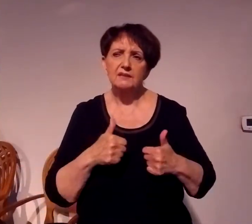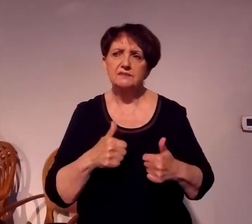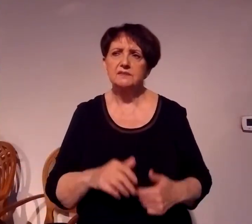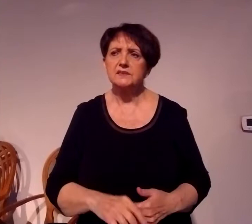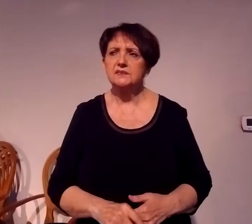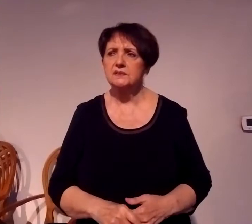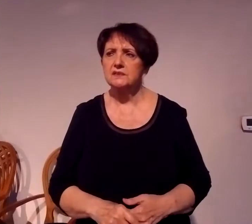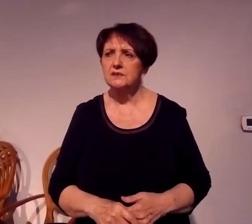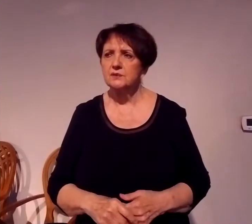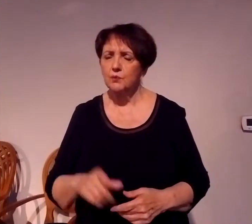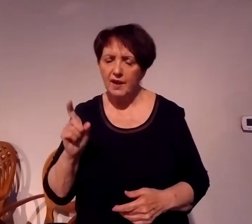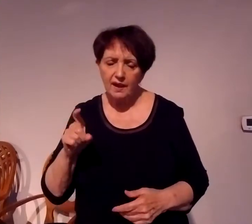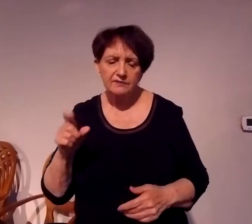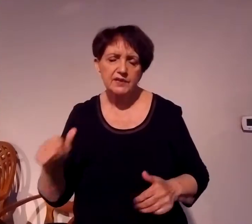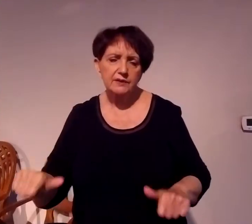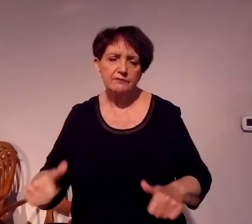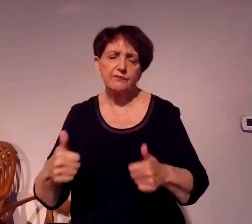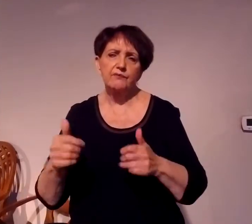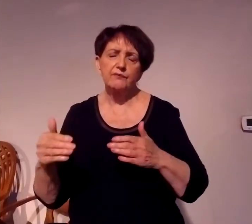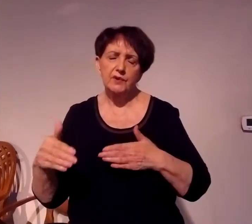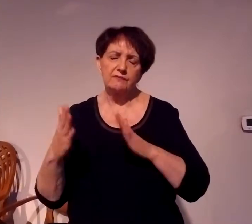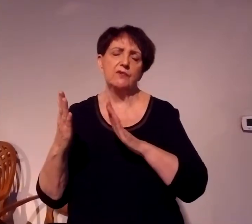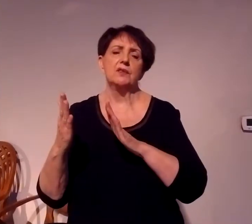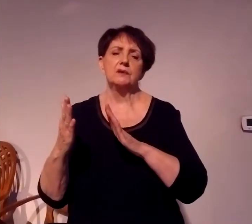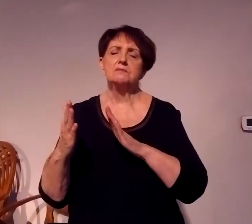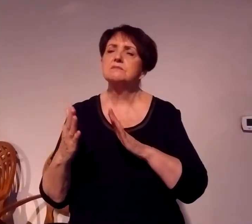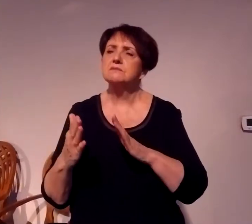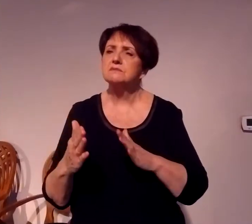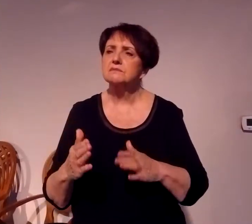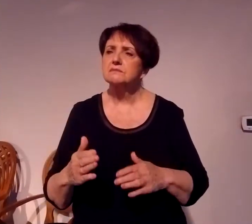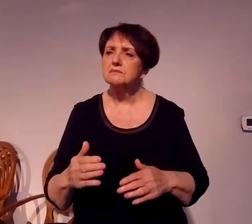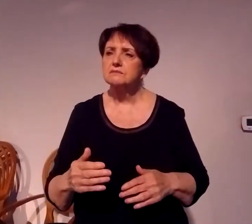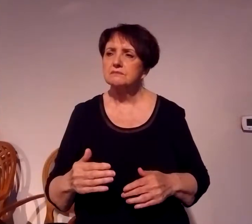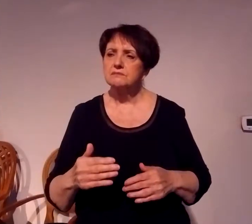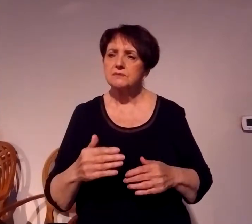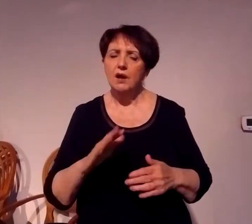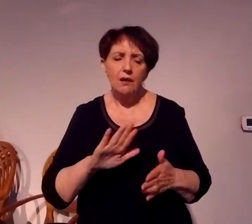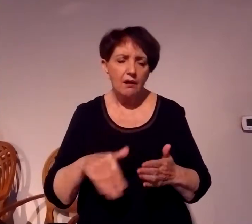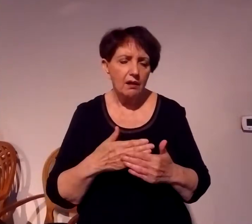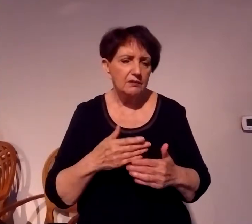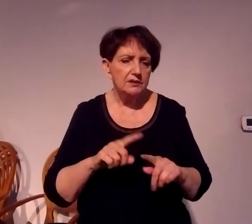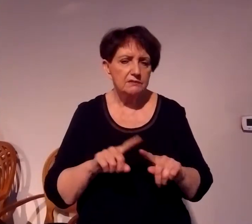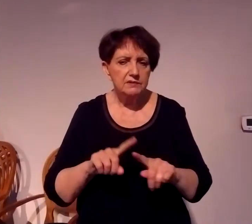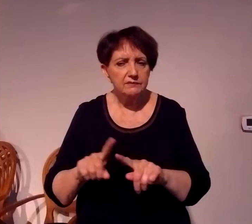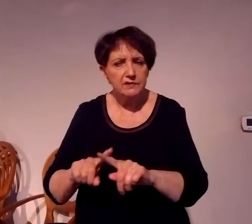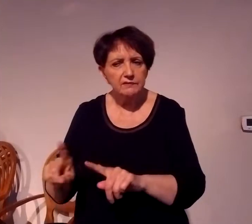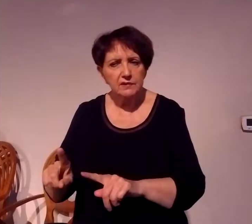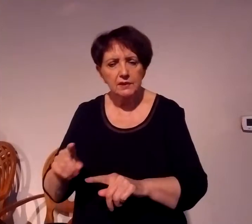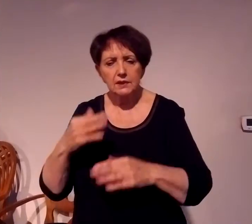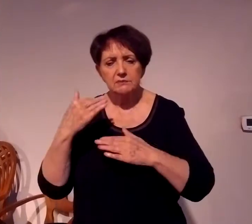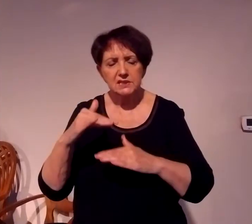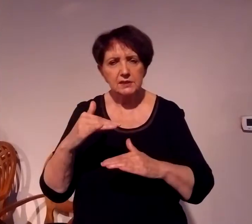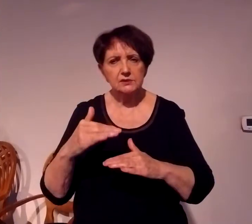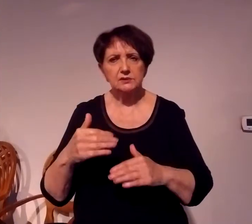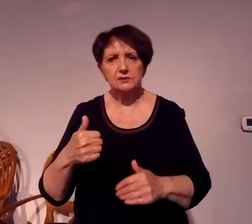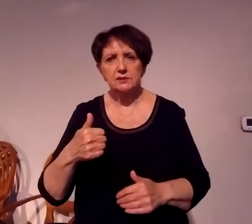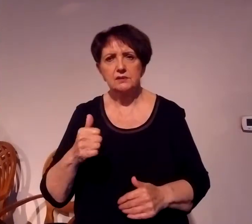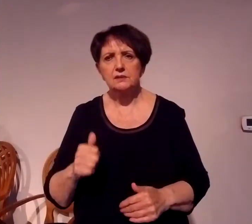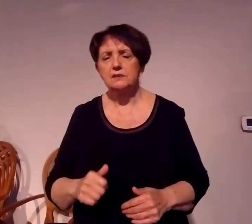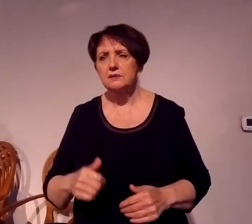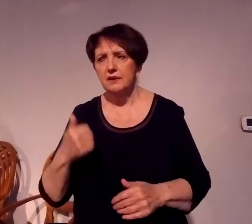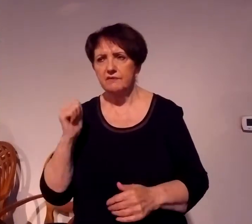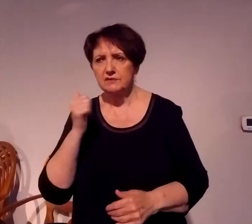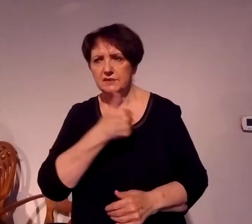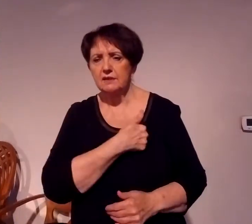That we have to confront all the ways that we limit ourselves, all the ways that we think it's not possible.